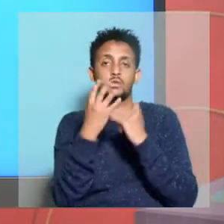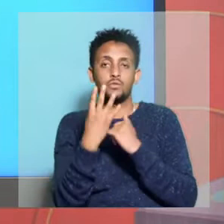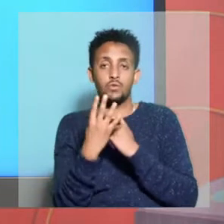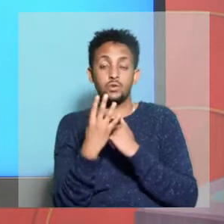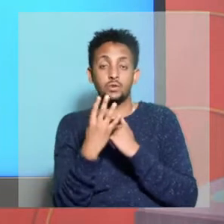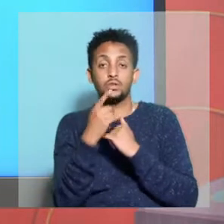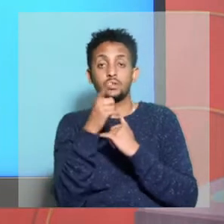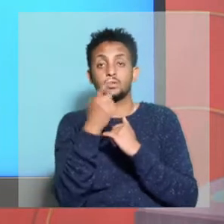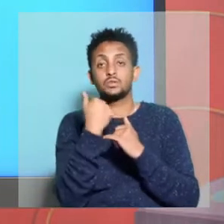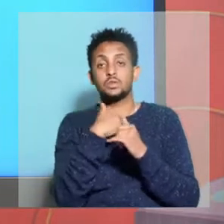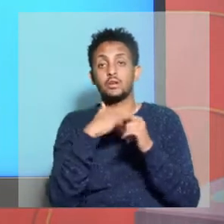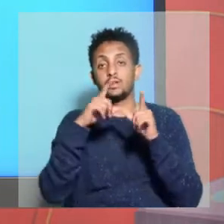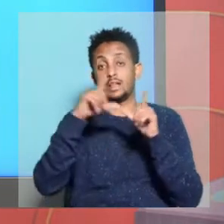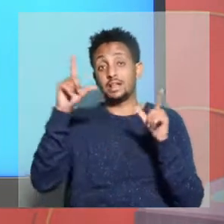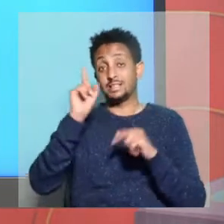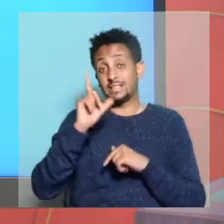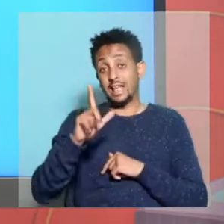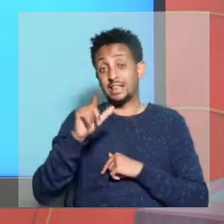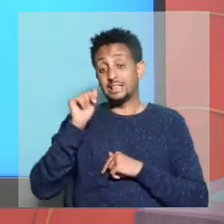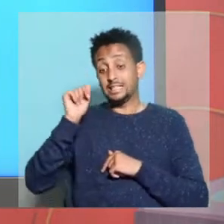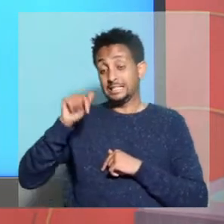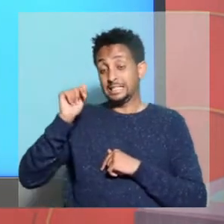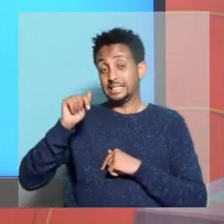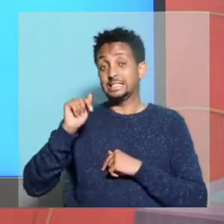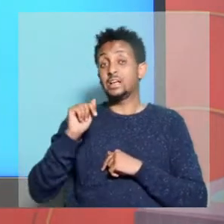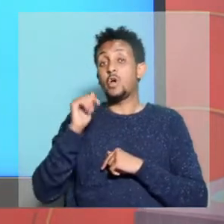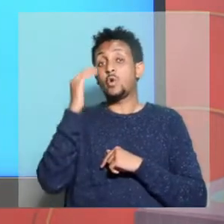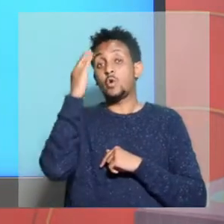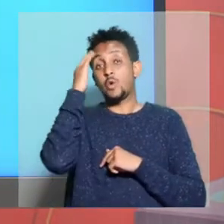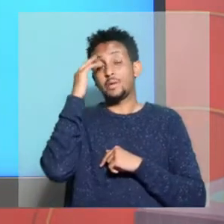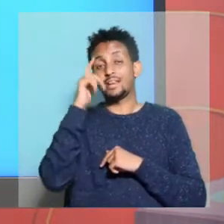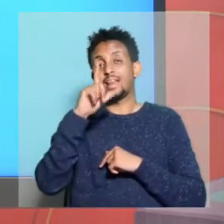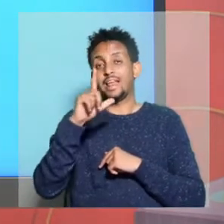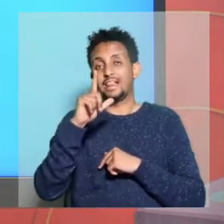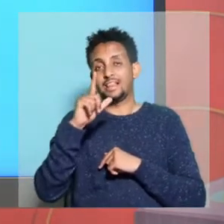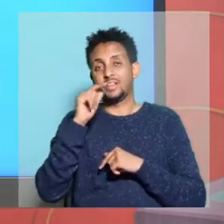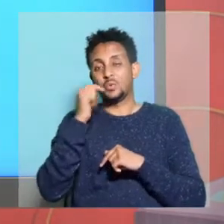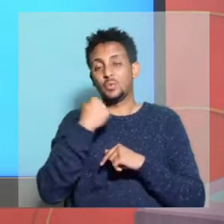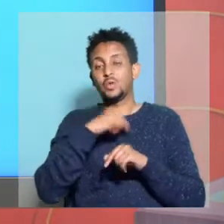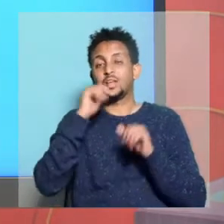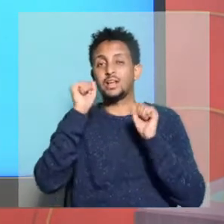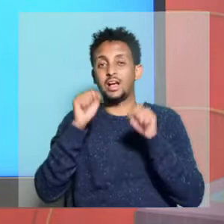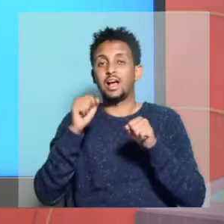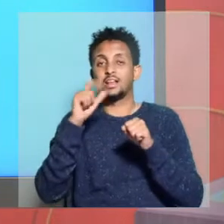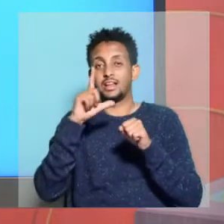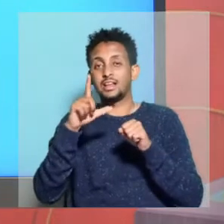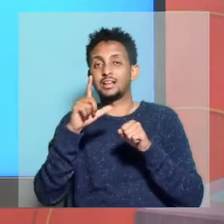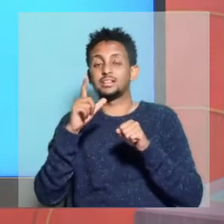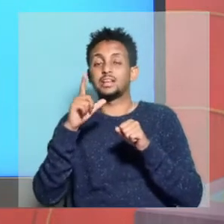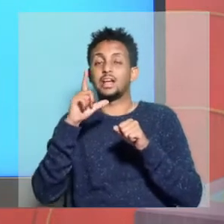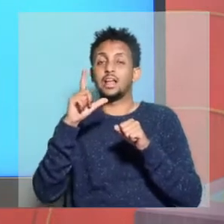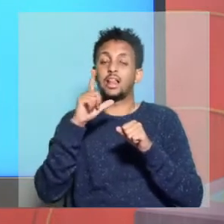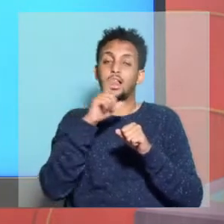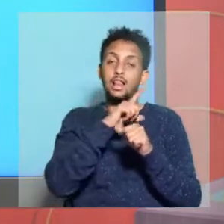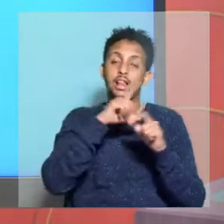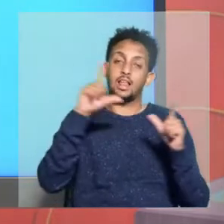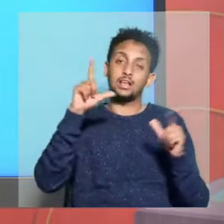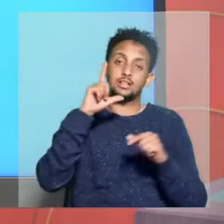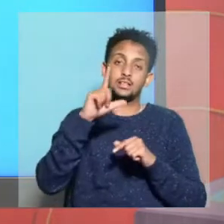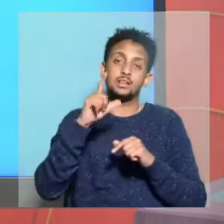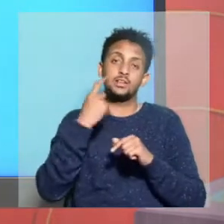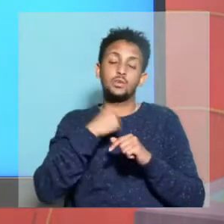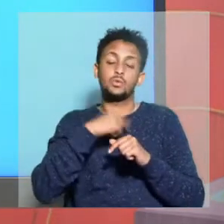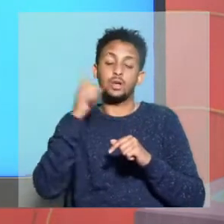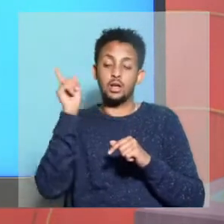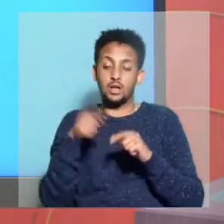L. Here you have length L, and here you have commonly length L. Here you have length L, here you have length L. Commonly you